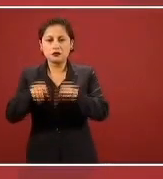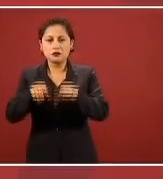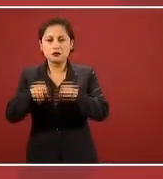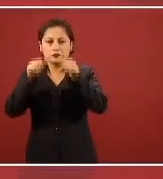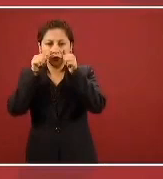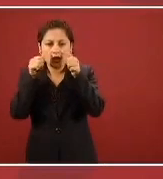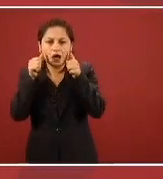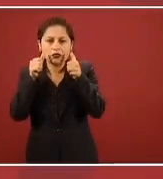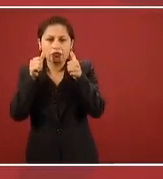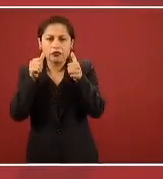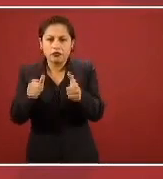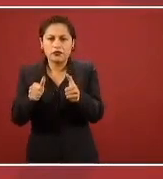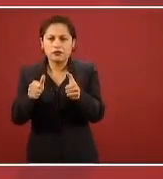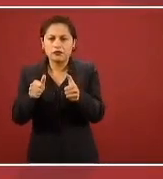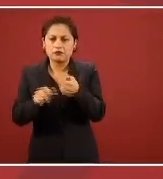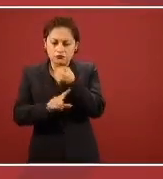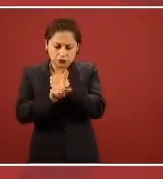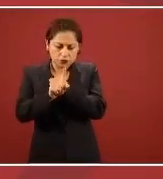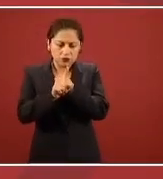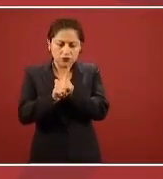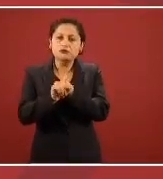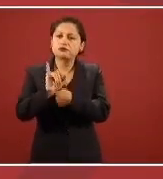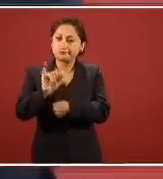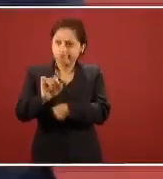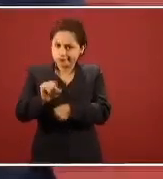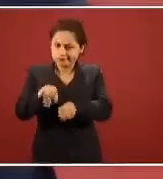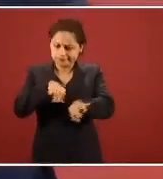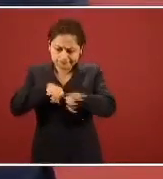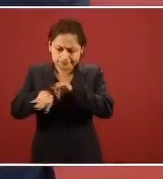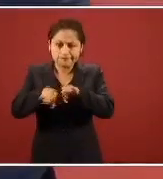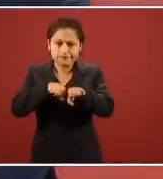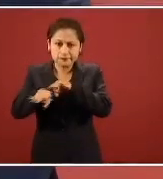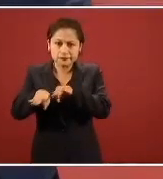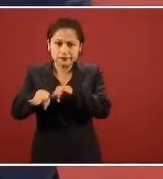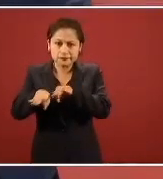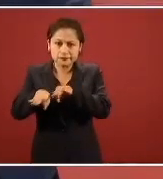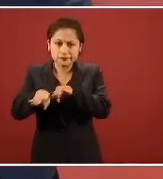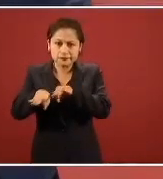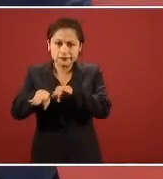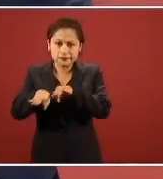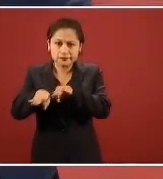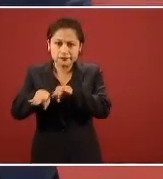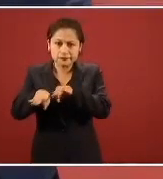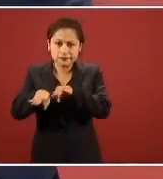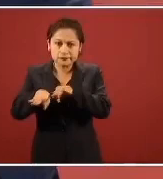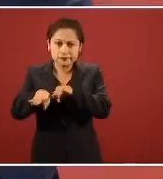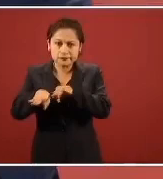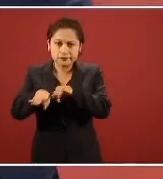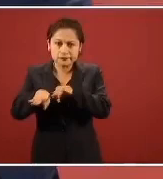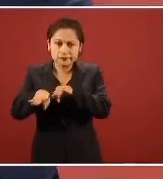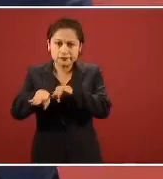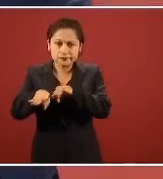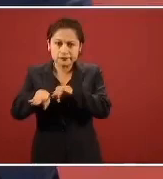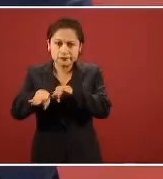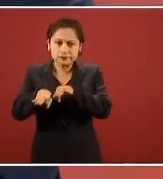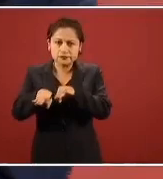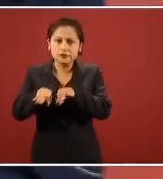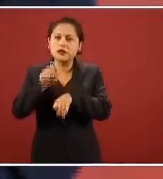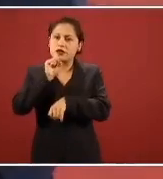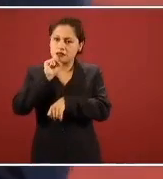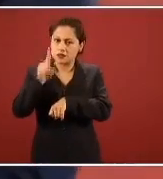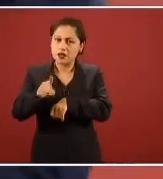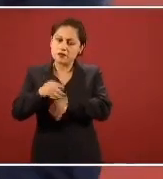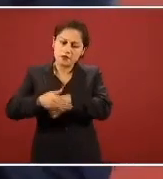to us. Y se va a seguir informando. And we will continue to inform.